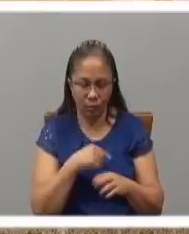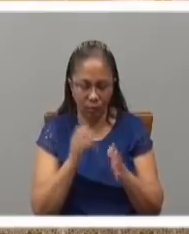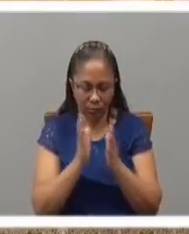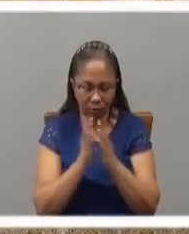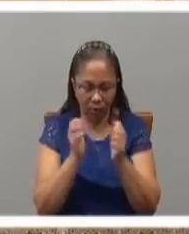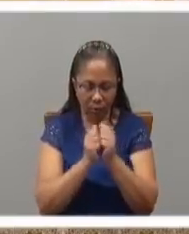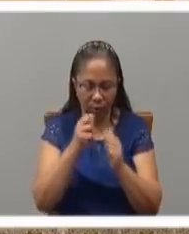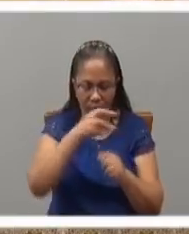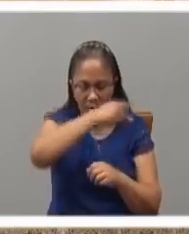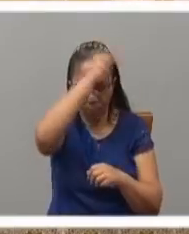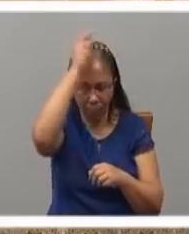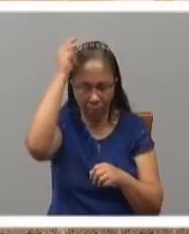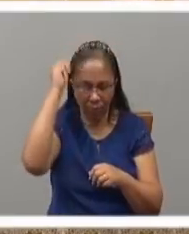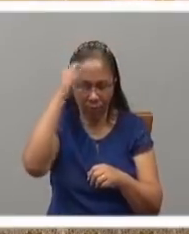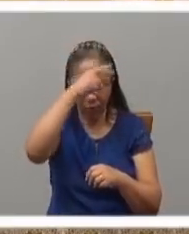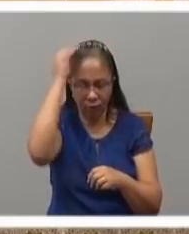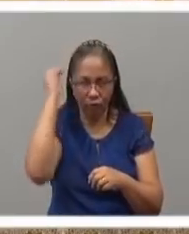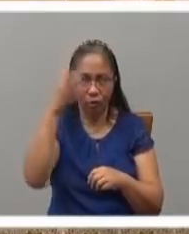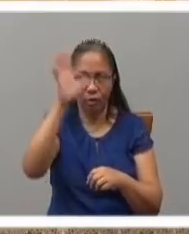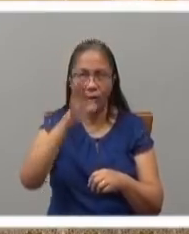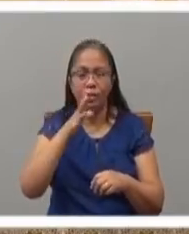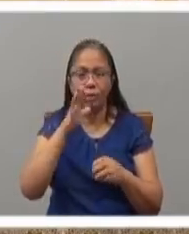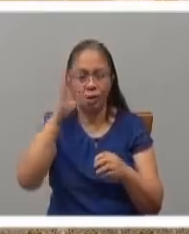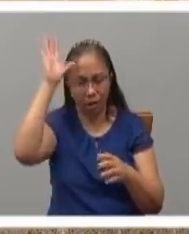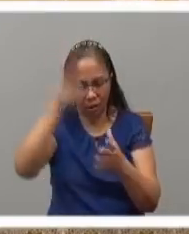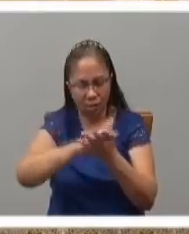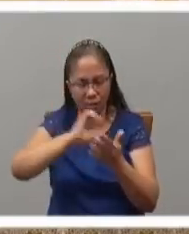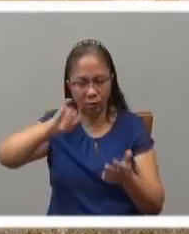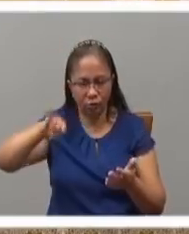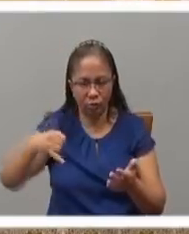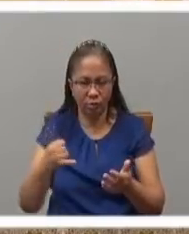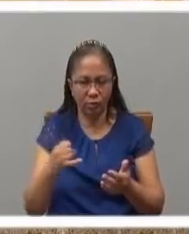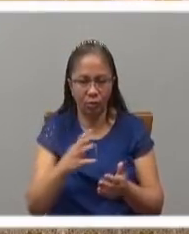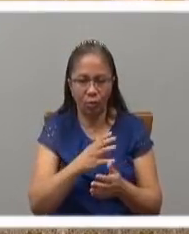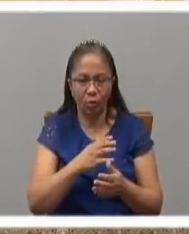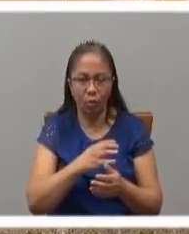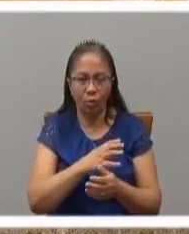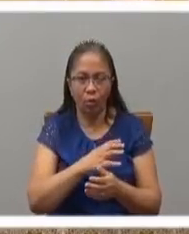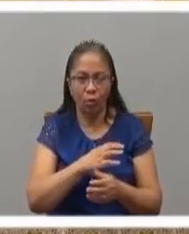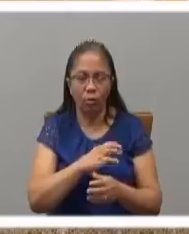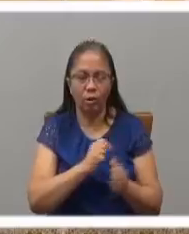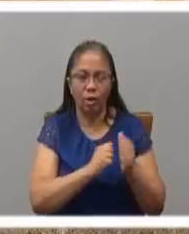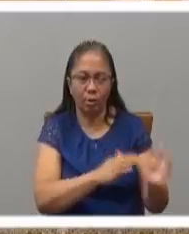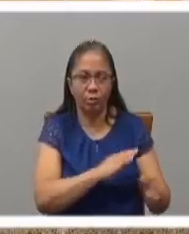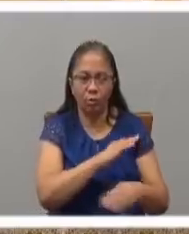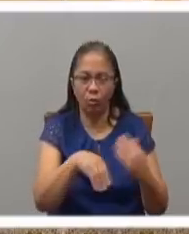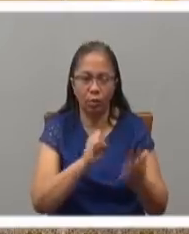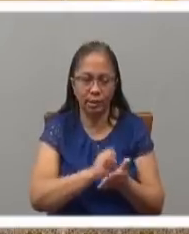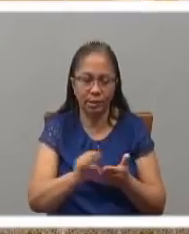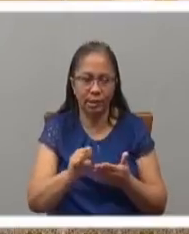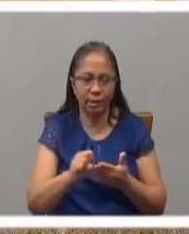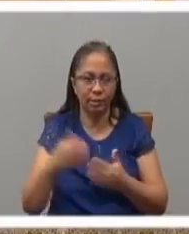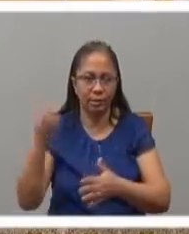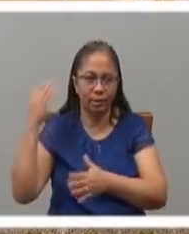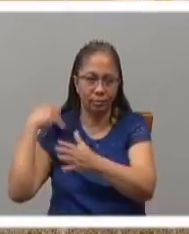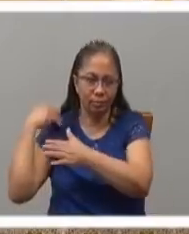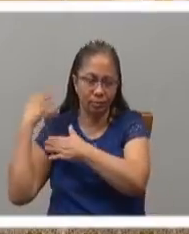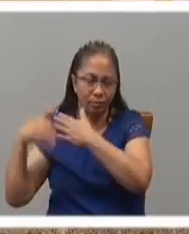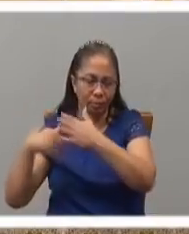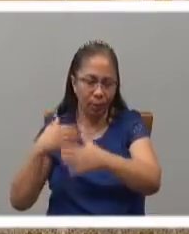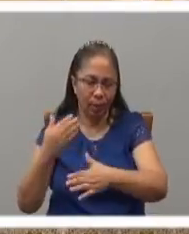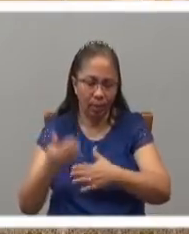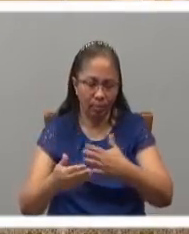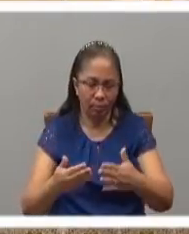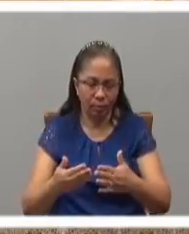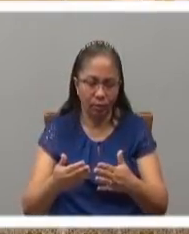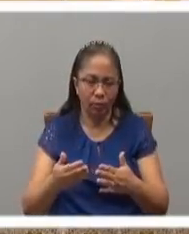that with the Blessed Virgin Mary, Mother of God, Blessed Joseph, her spouse, with the blessed apostles and all the saints who have pleased you throughout